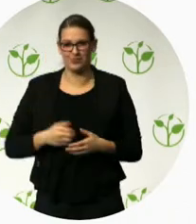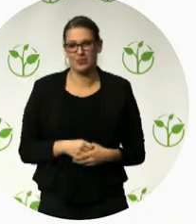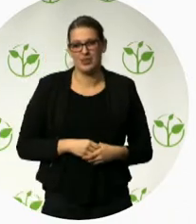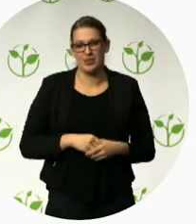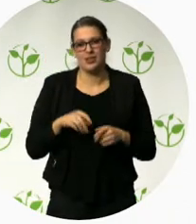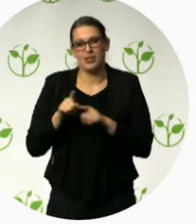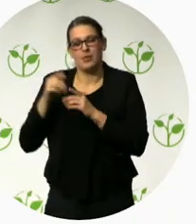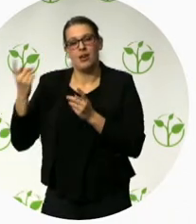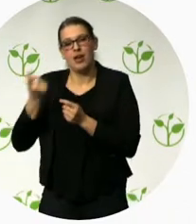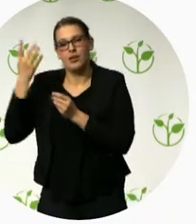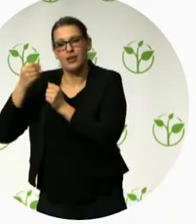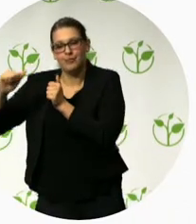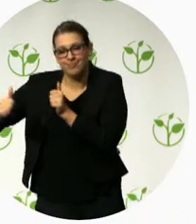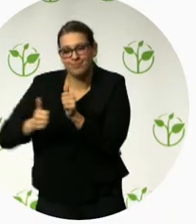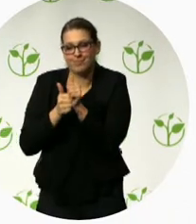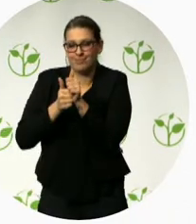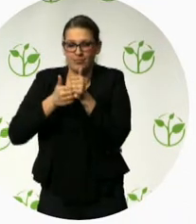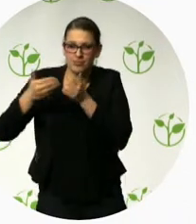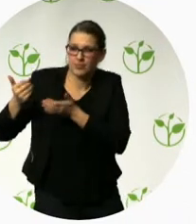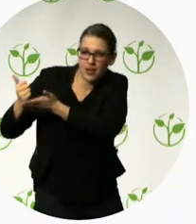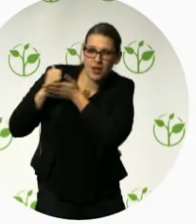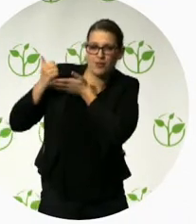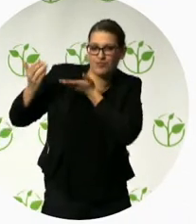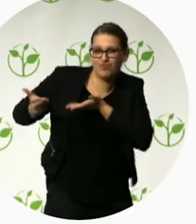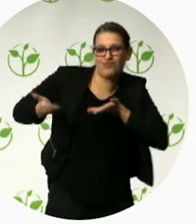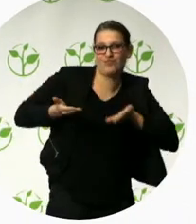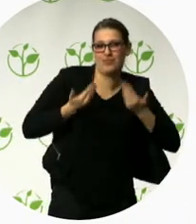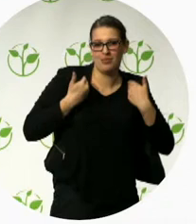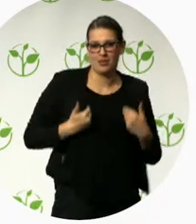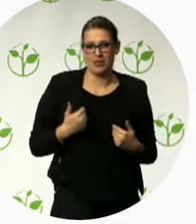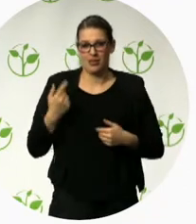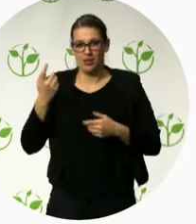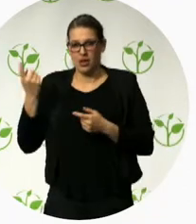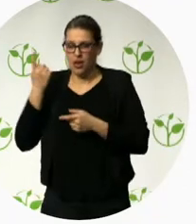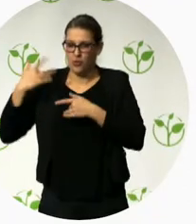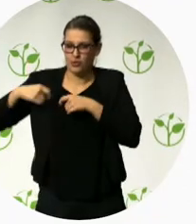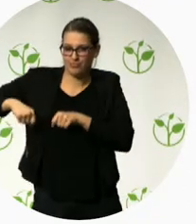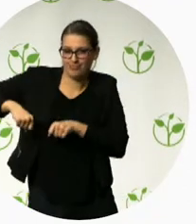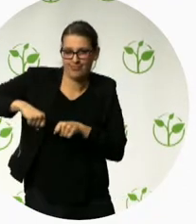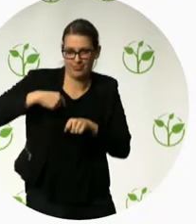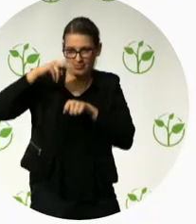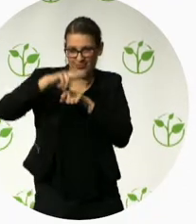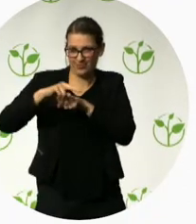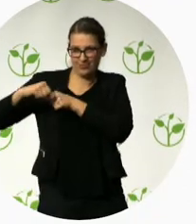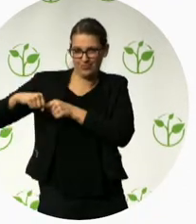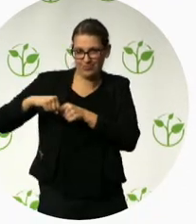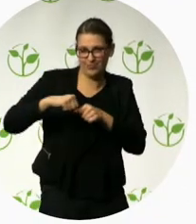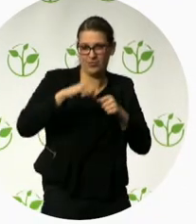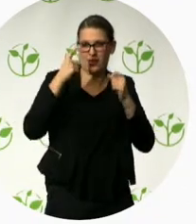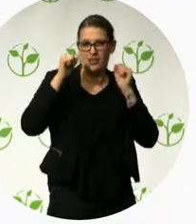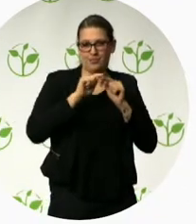hunda baba ama le jasto taso bhaye pani lanu hunthyo aba edi mero ama nai nabhayeko bhaye kasle sadinthyo malai Ama